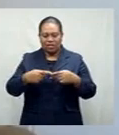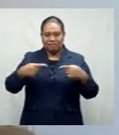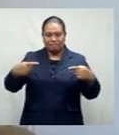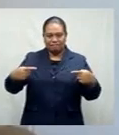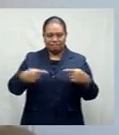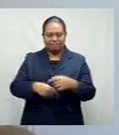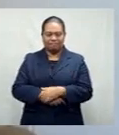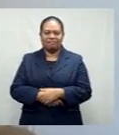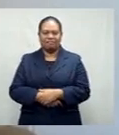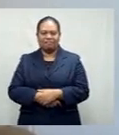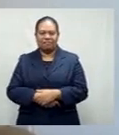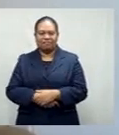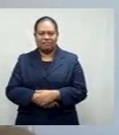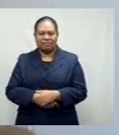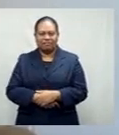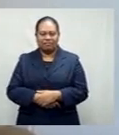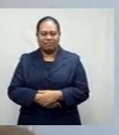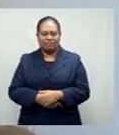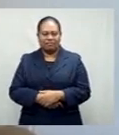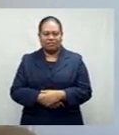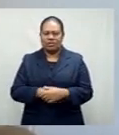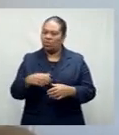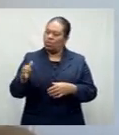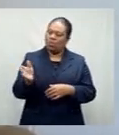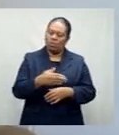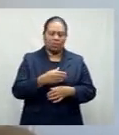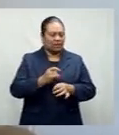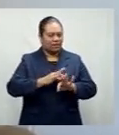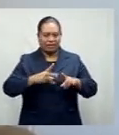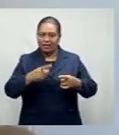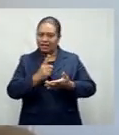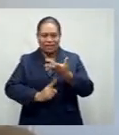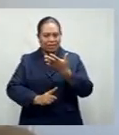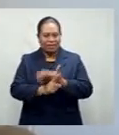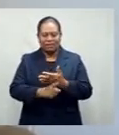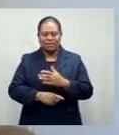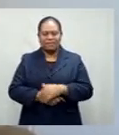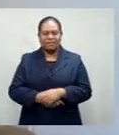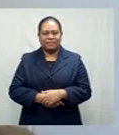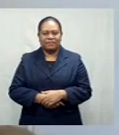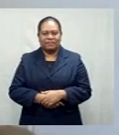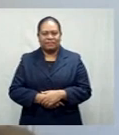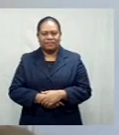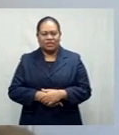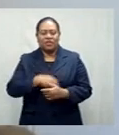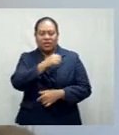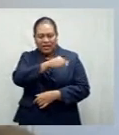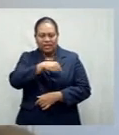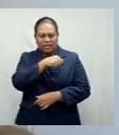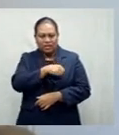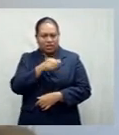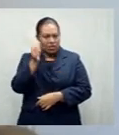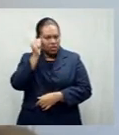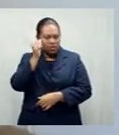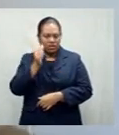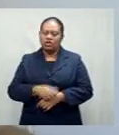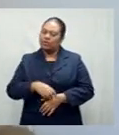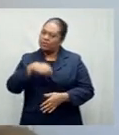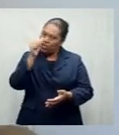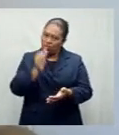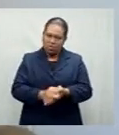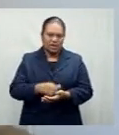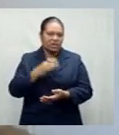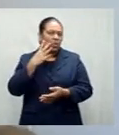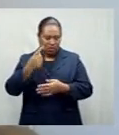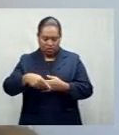who are, trying to outwork us every single time. That attitude that, you've got to be right in the